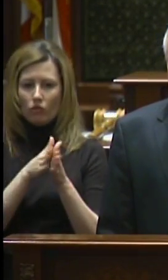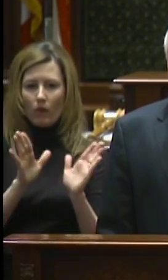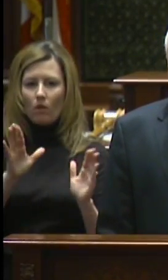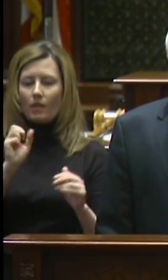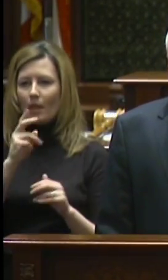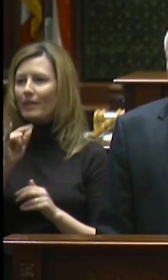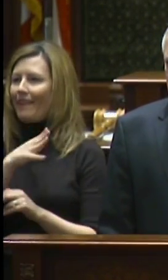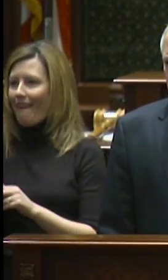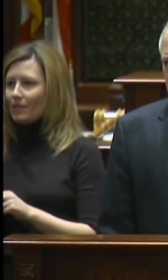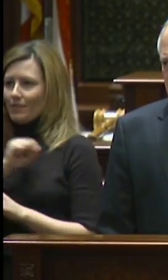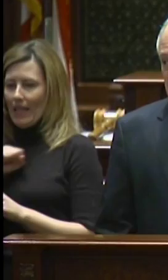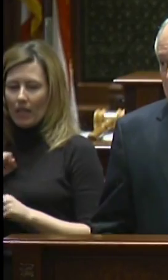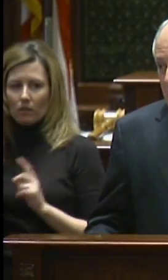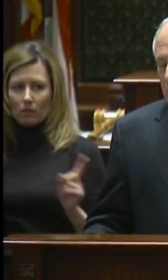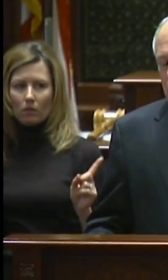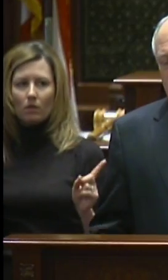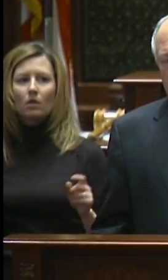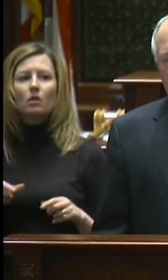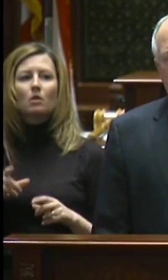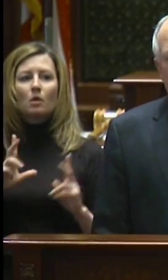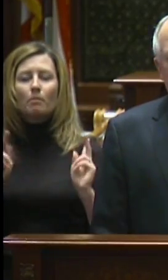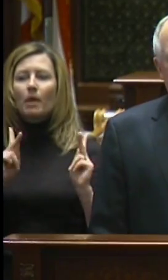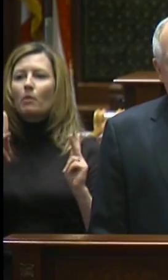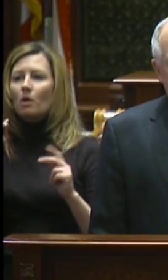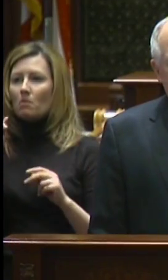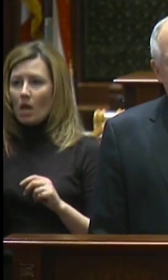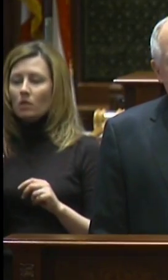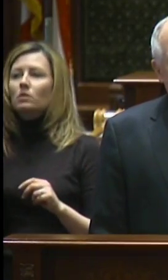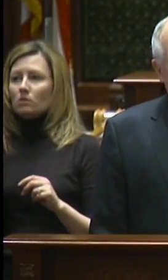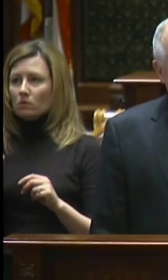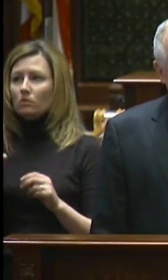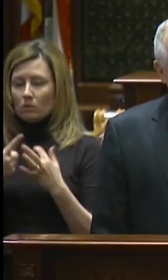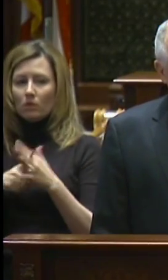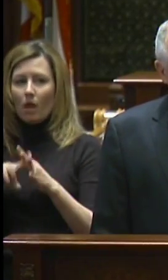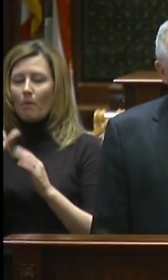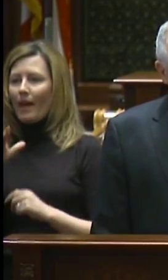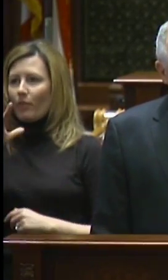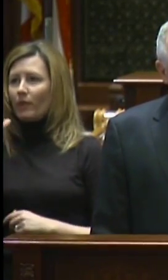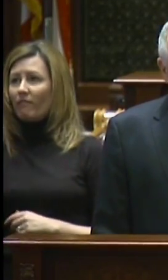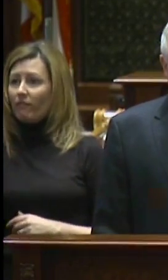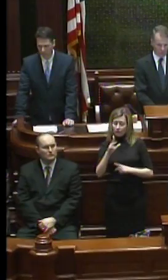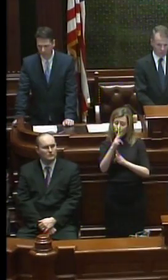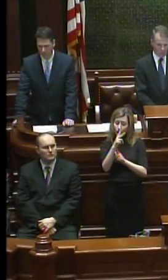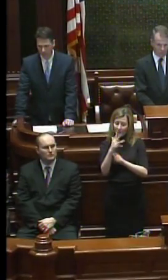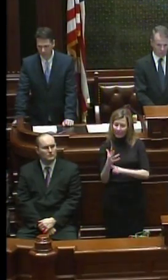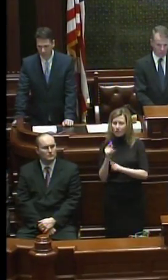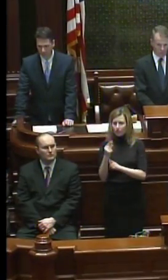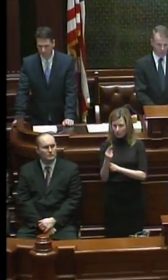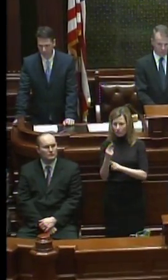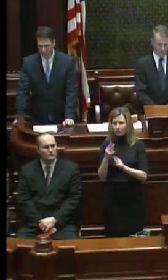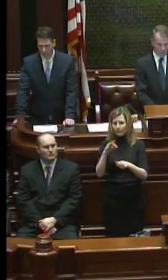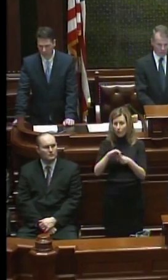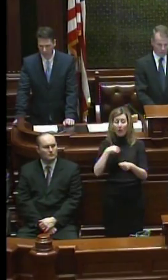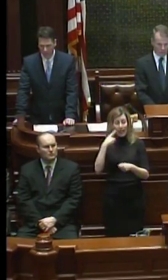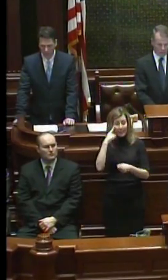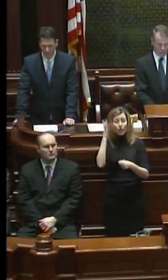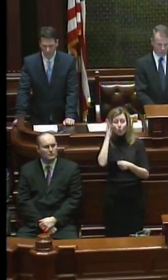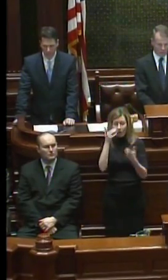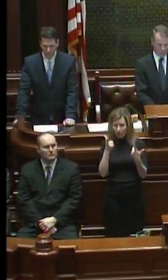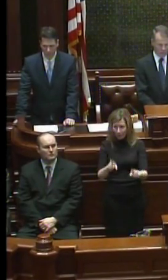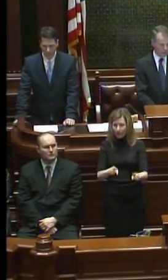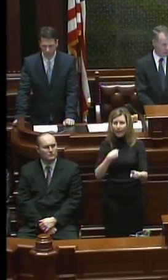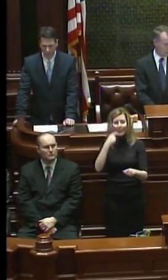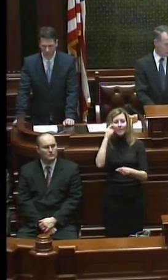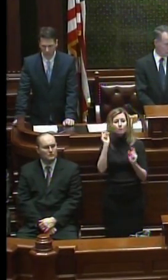and Senate, and the people must enact the recall amendment by 3/5 vote. And I think they will. I think the people of